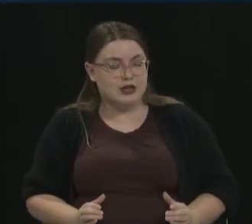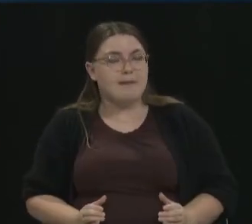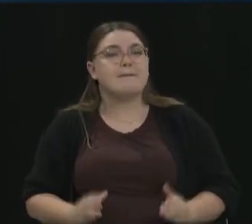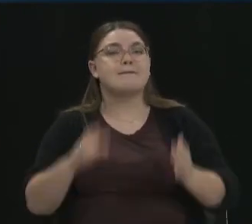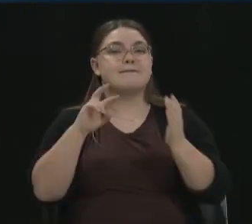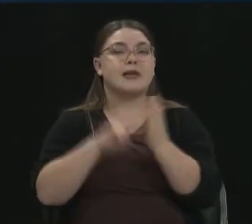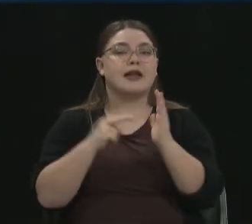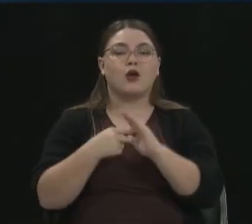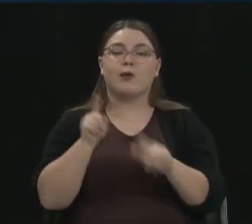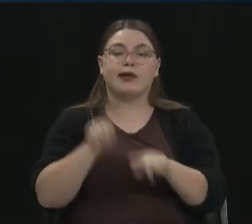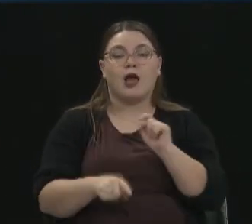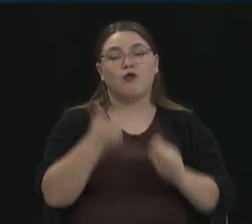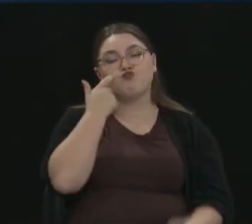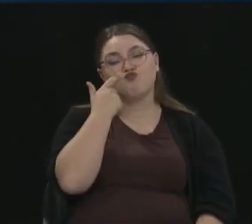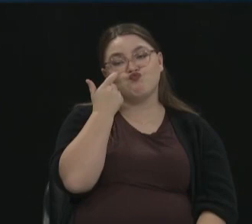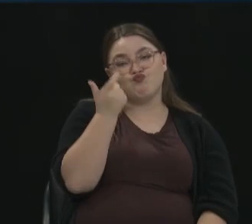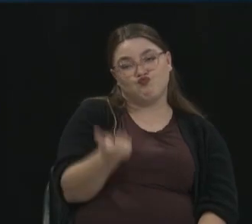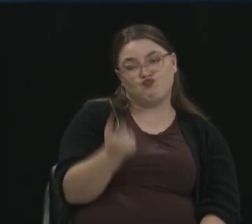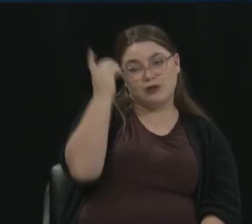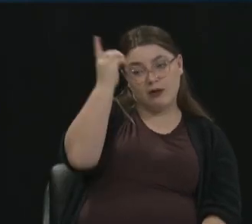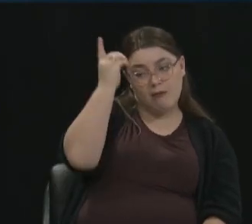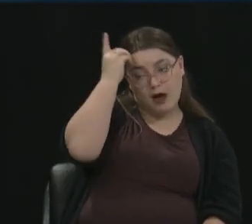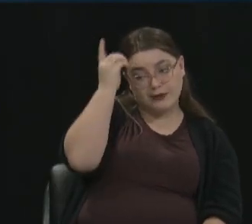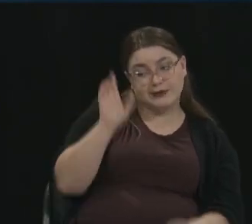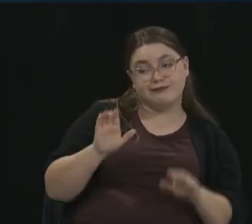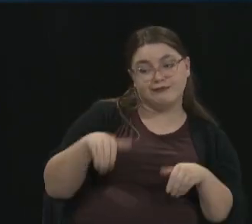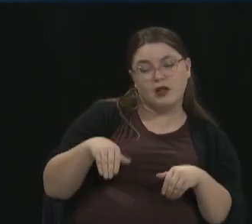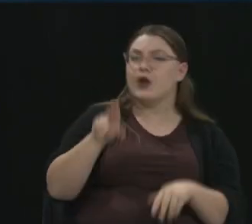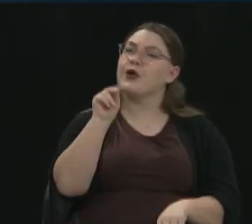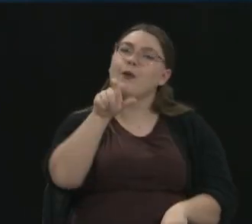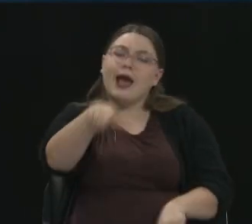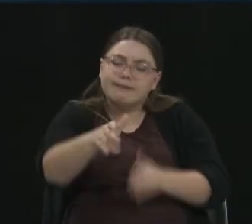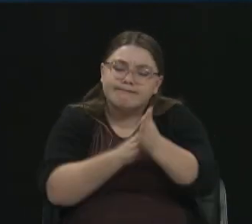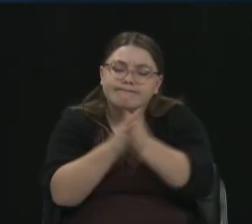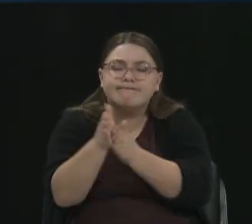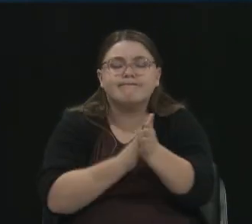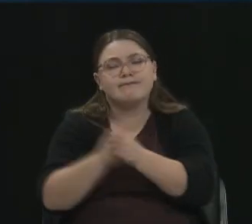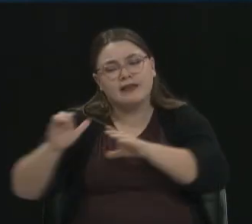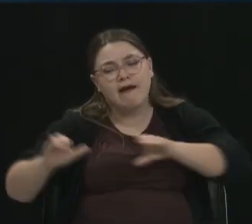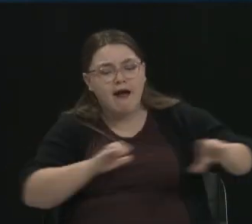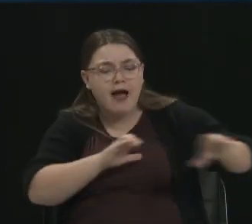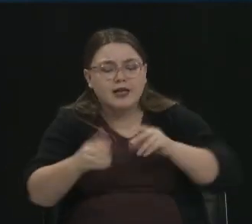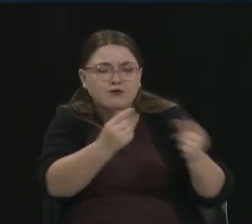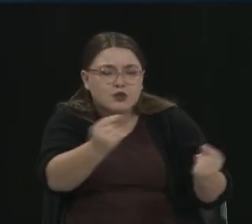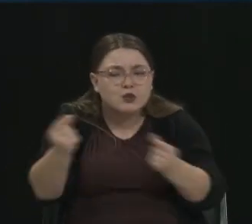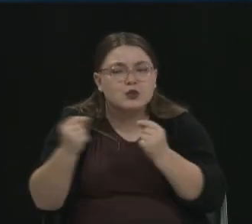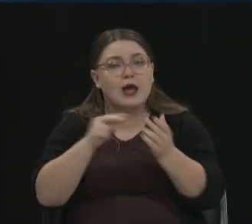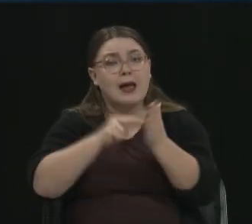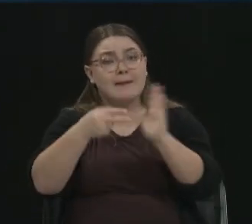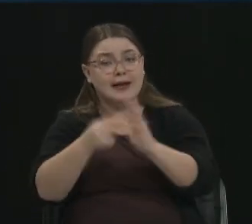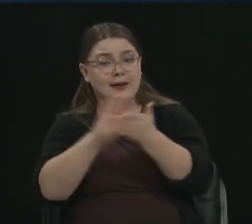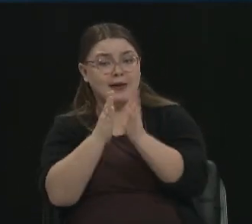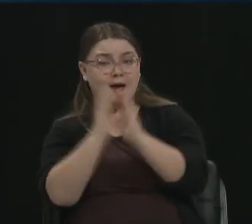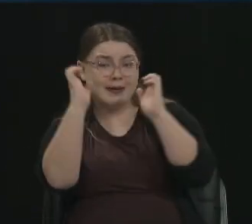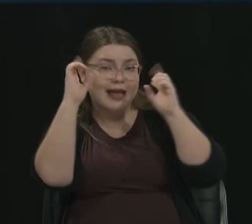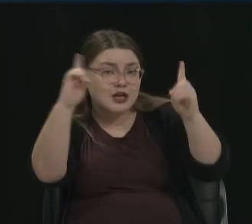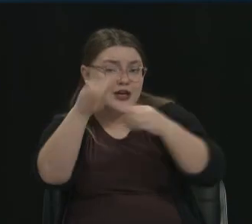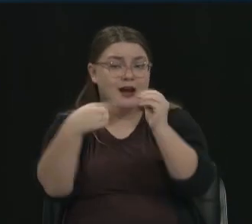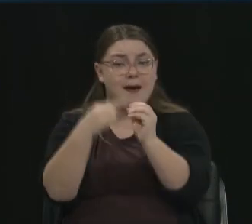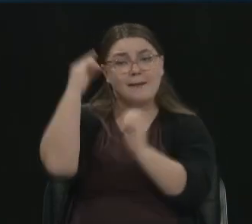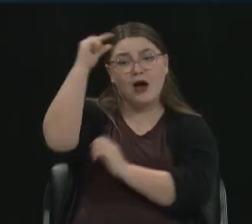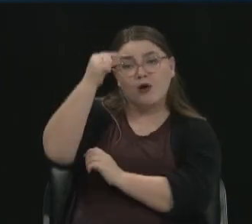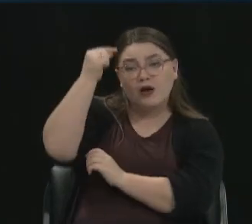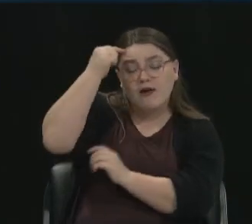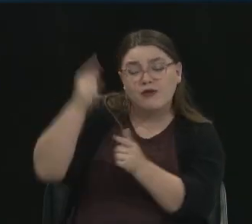be watchers of democracy, we have to be active members of democracy. It includes being educated about government, social